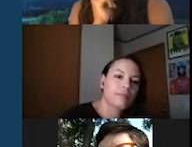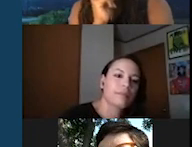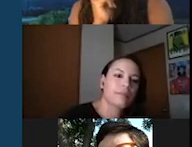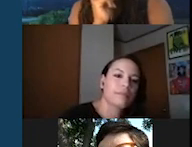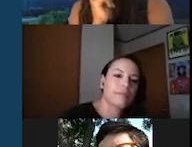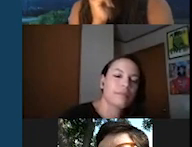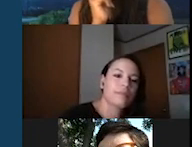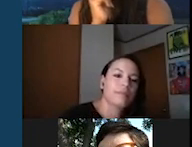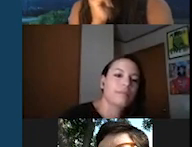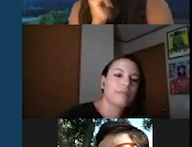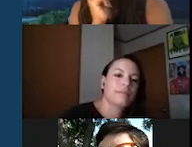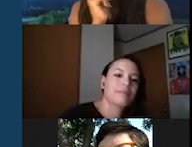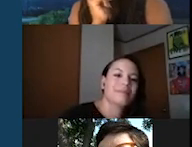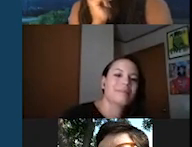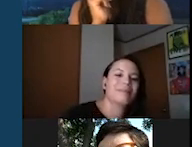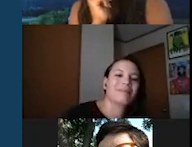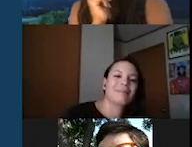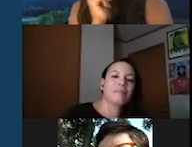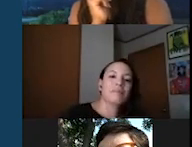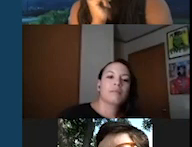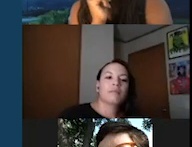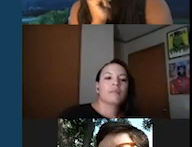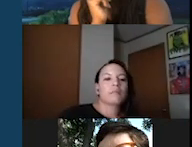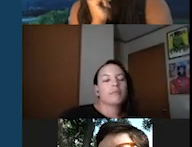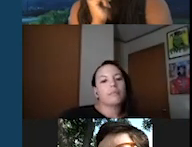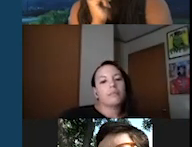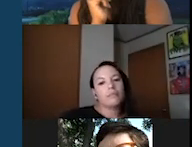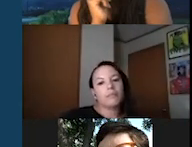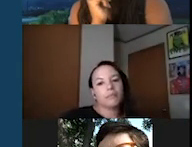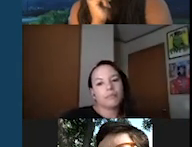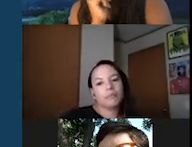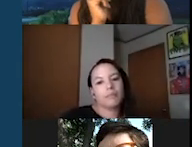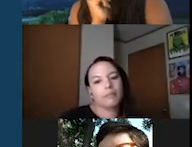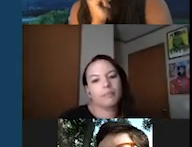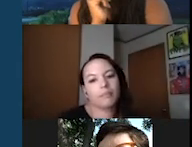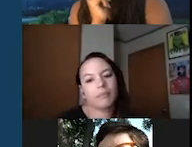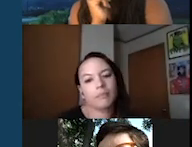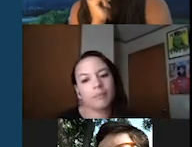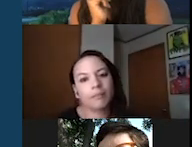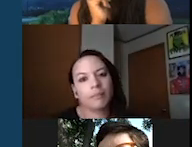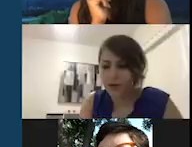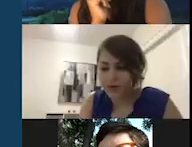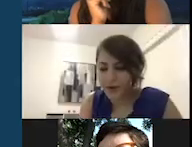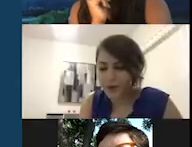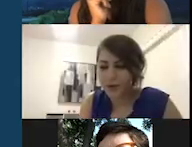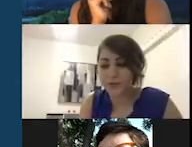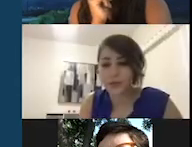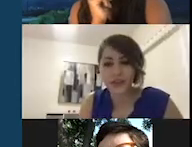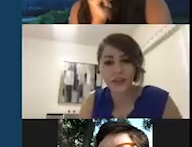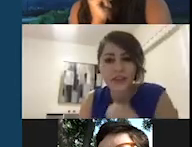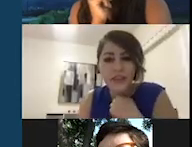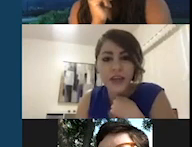bring in one or two questions or comments from people. Yes, I have a couple